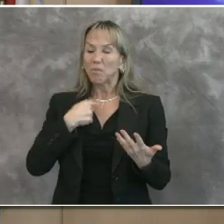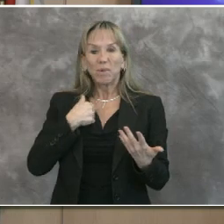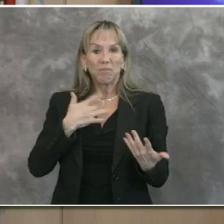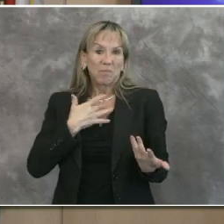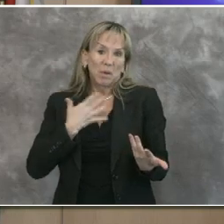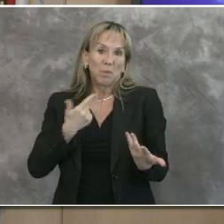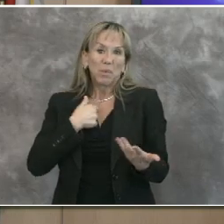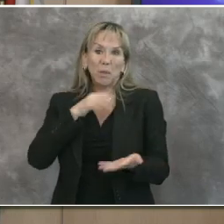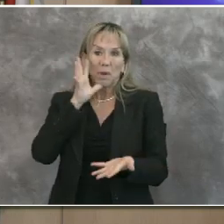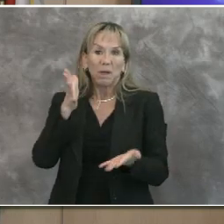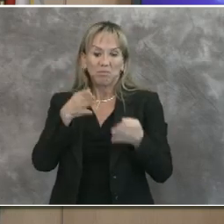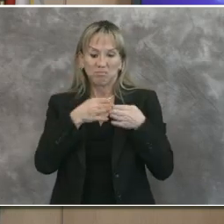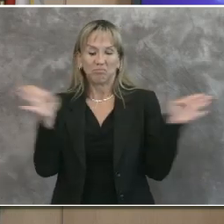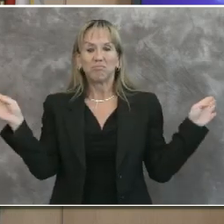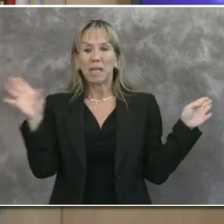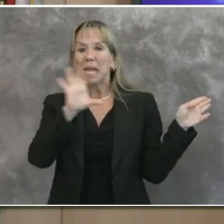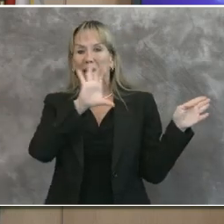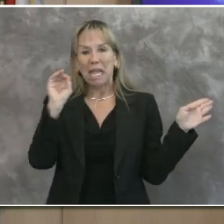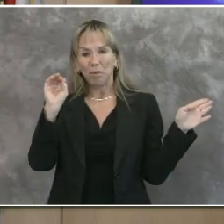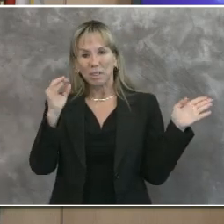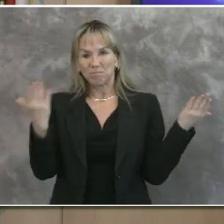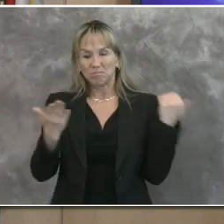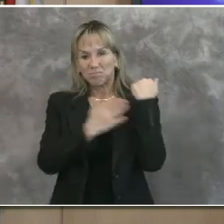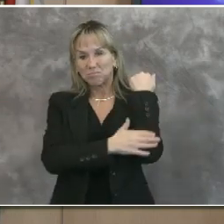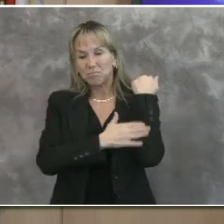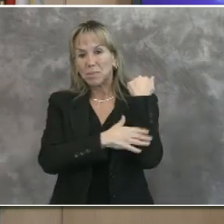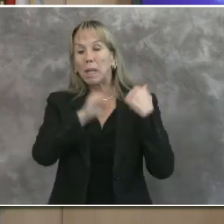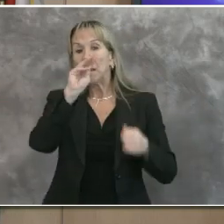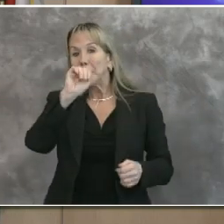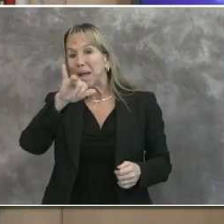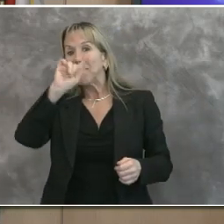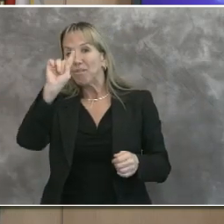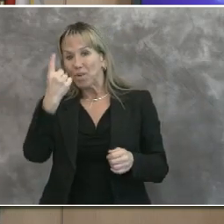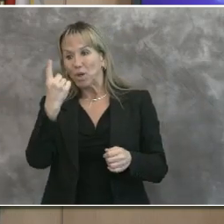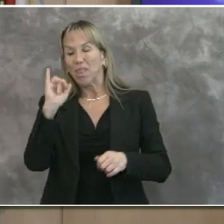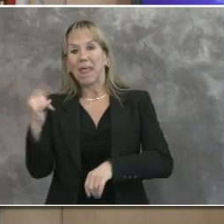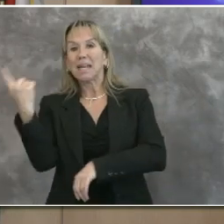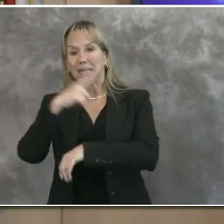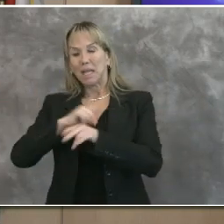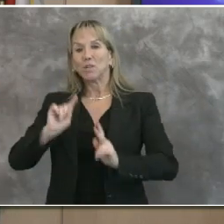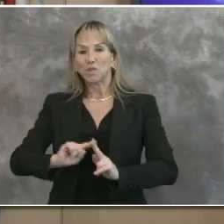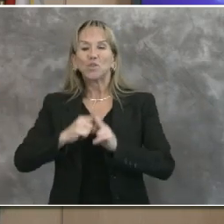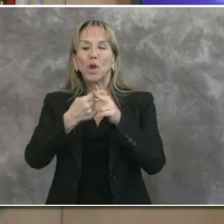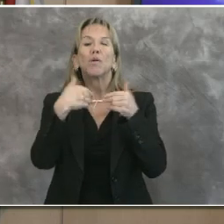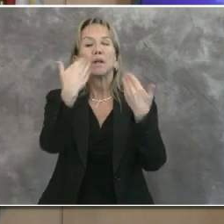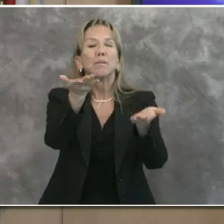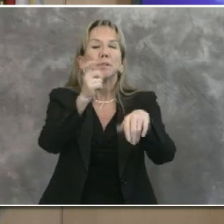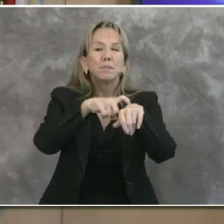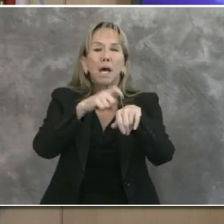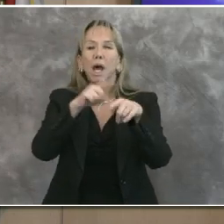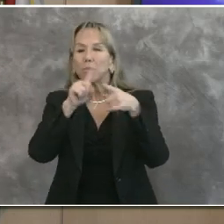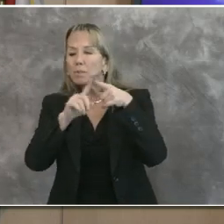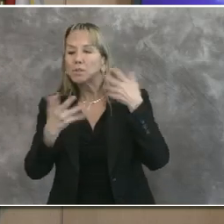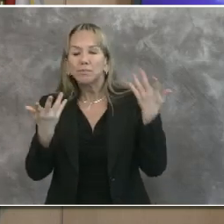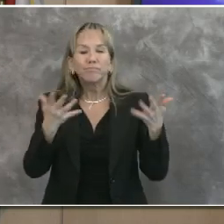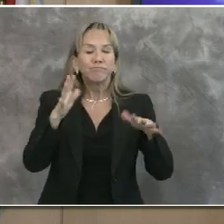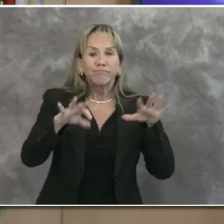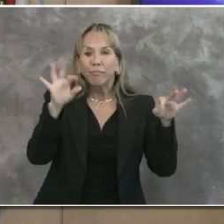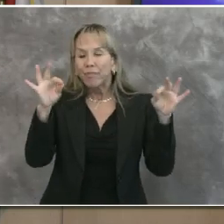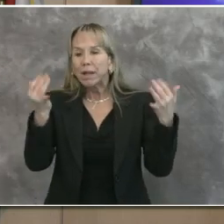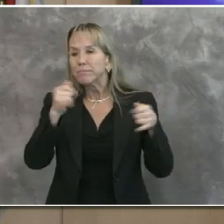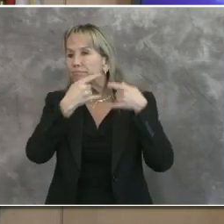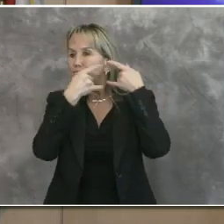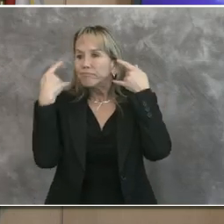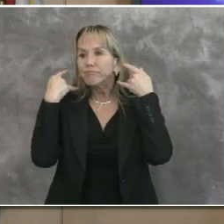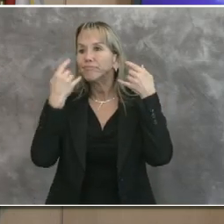expand it countywide. We are putting May 1st as an implementation date just to give folks a little bit of time to track down a mask or a face